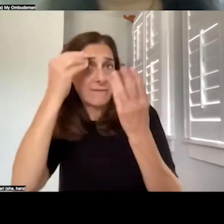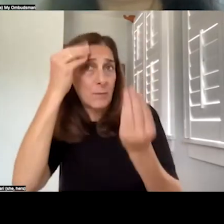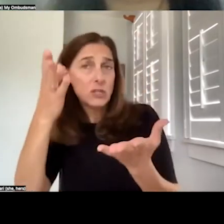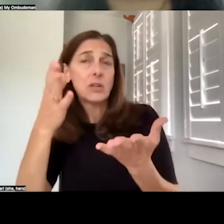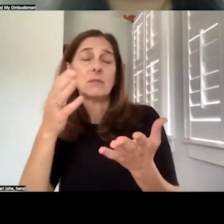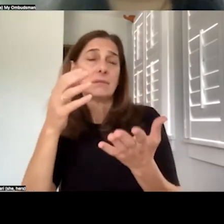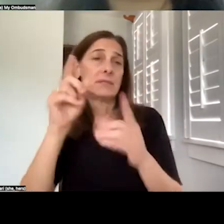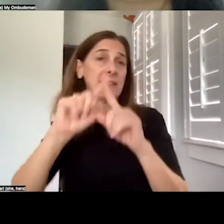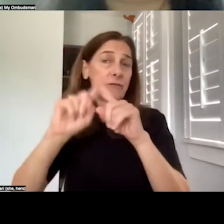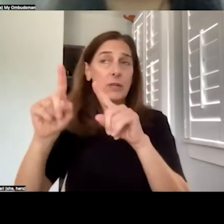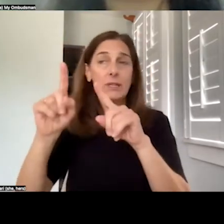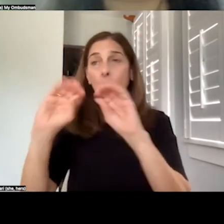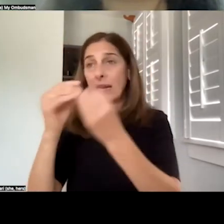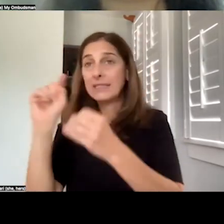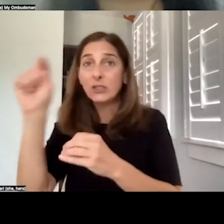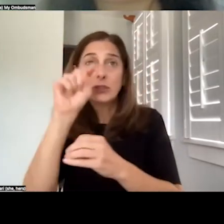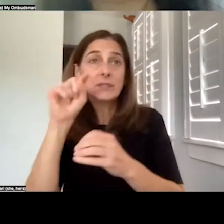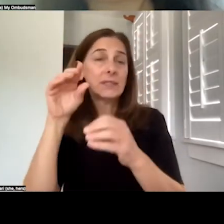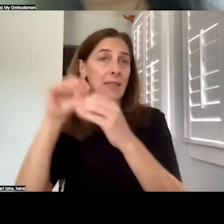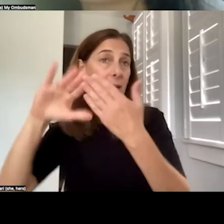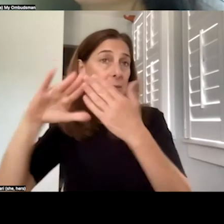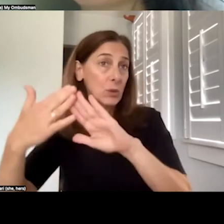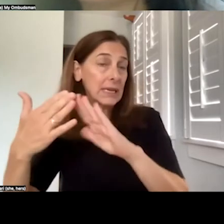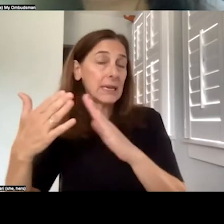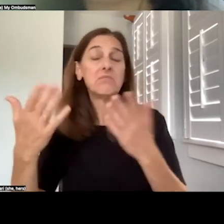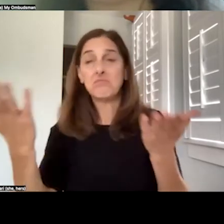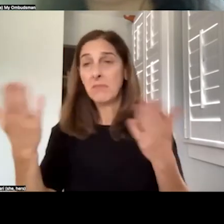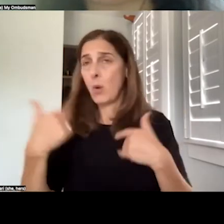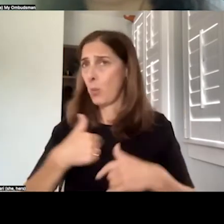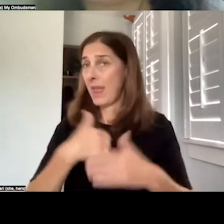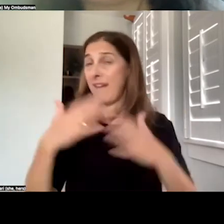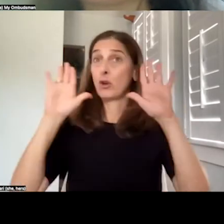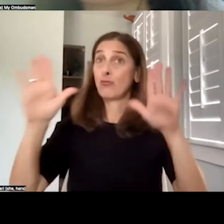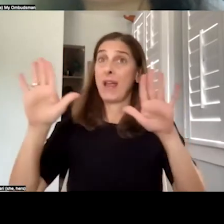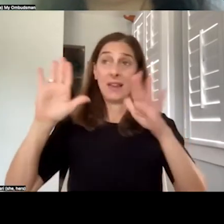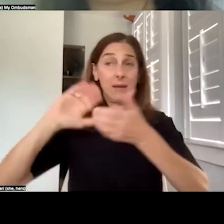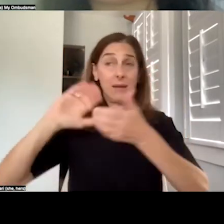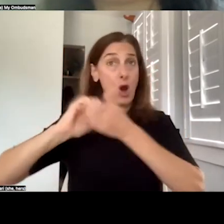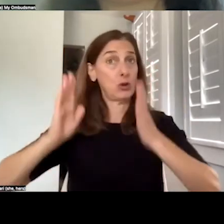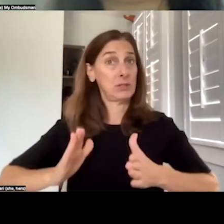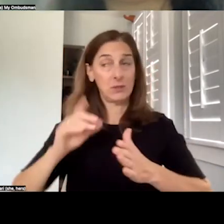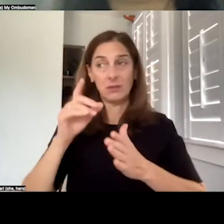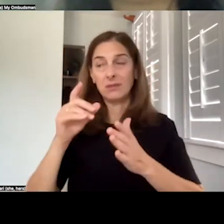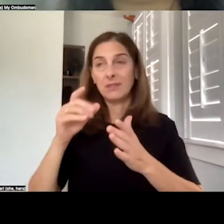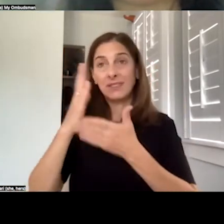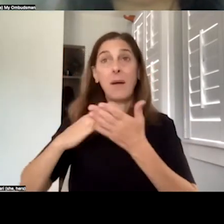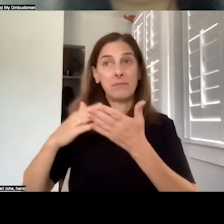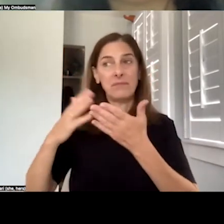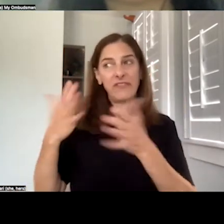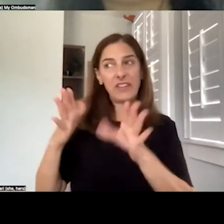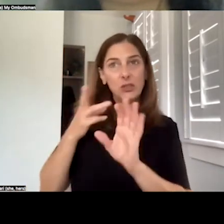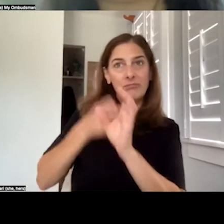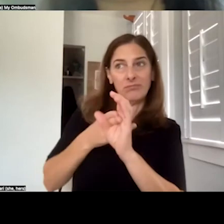supports. We have some great partners who were also here on day one of the